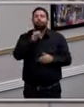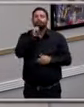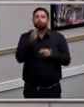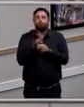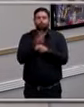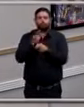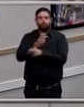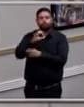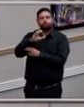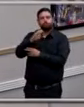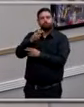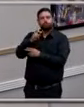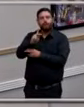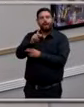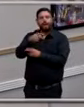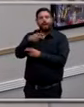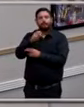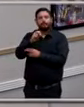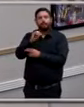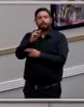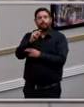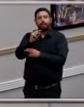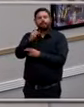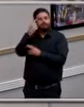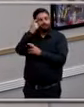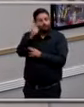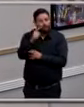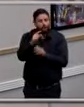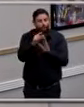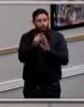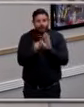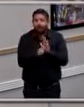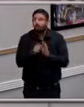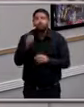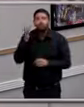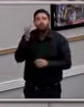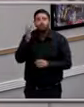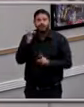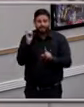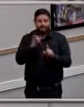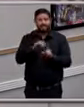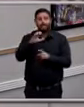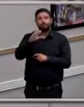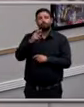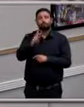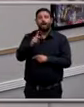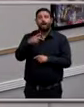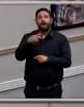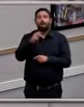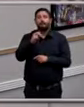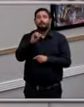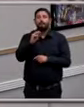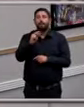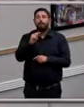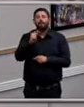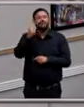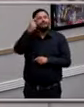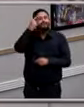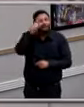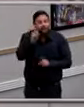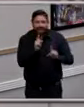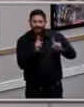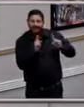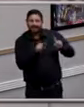for grades. The reason being is that checkpoints are intended to serve for attendance